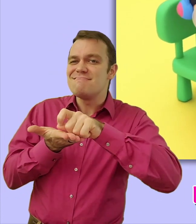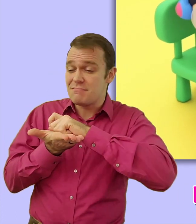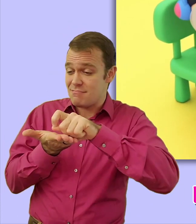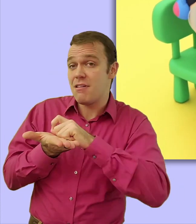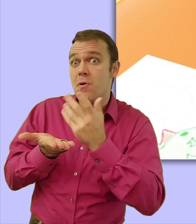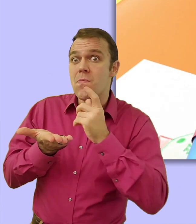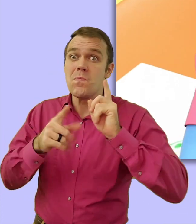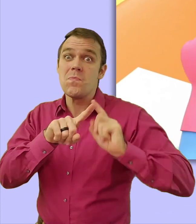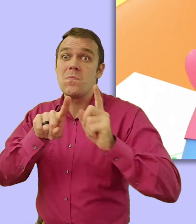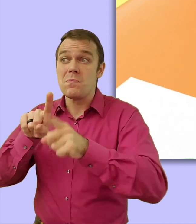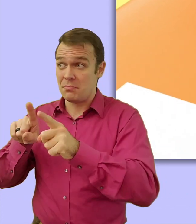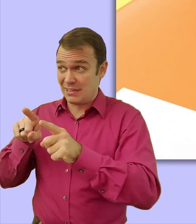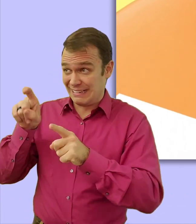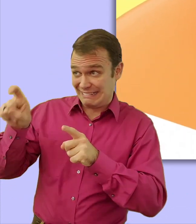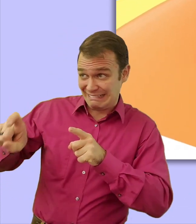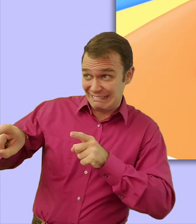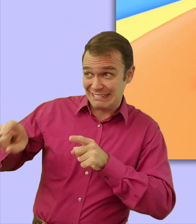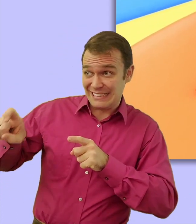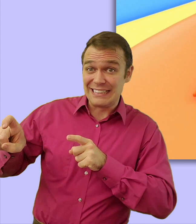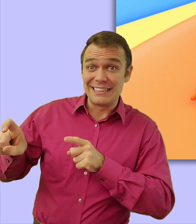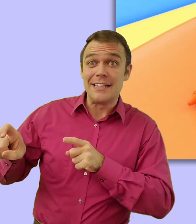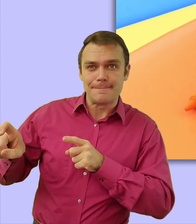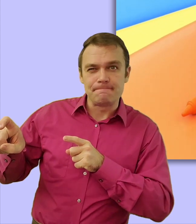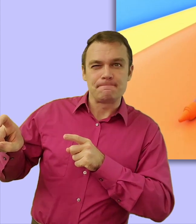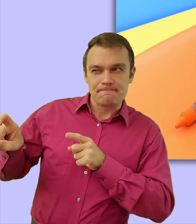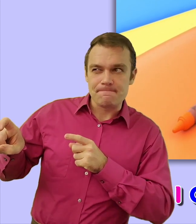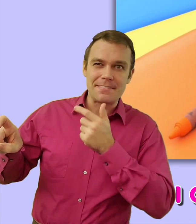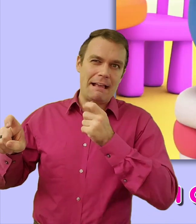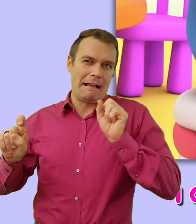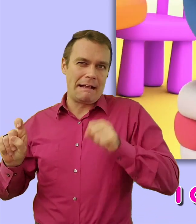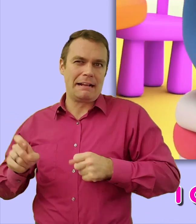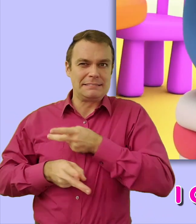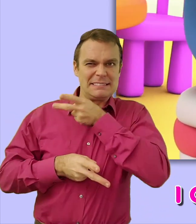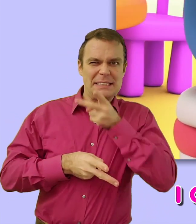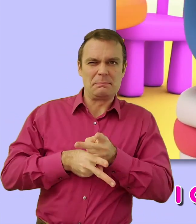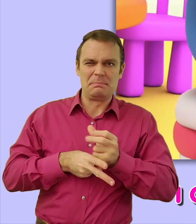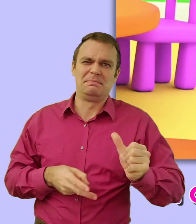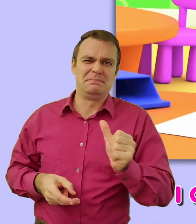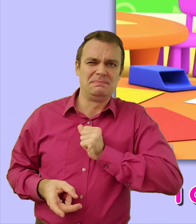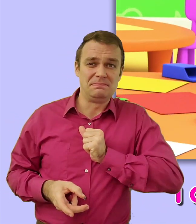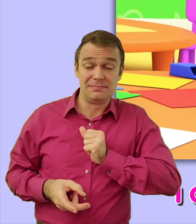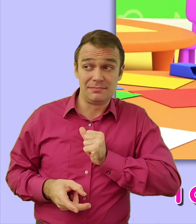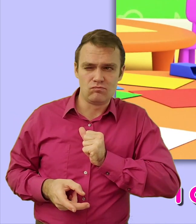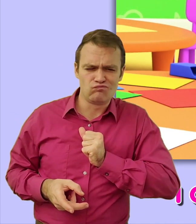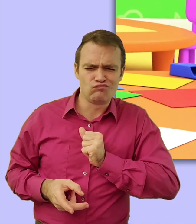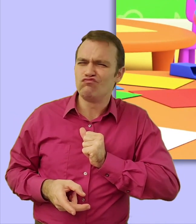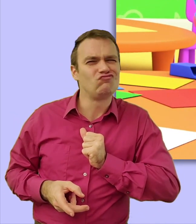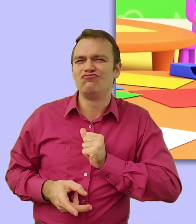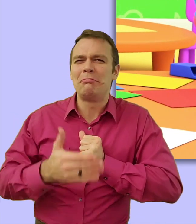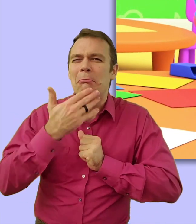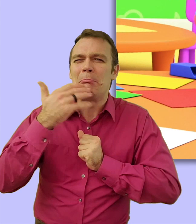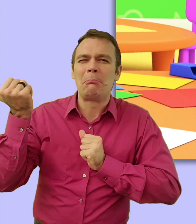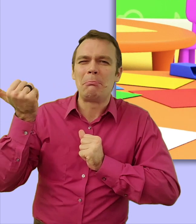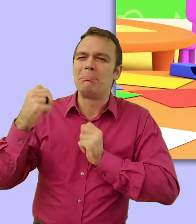my box. I see that you need a few. I could keep them for myself, but